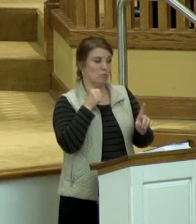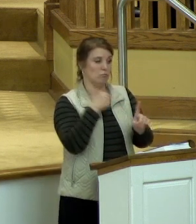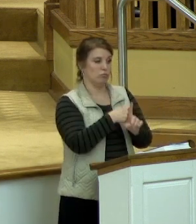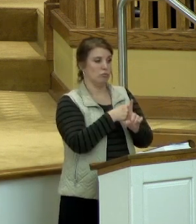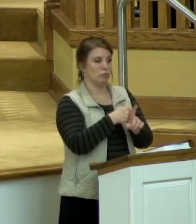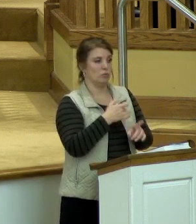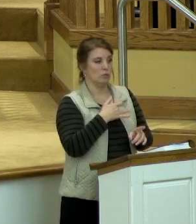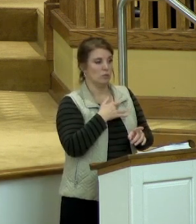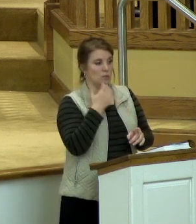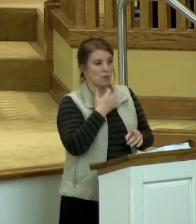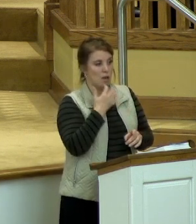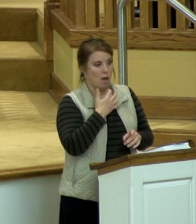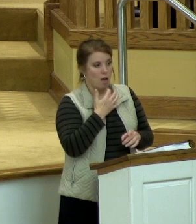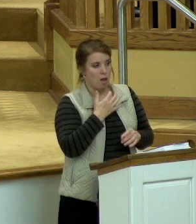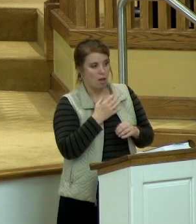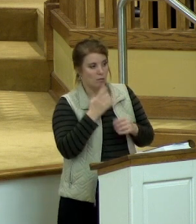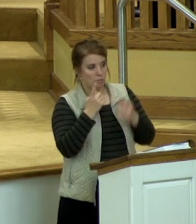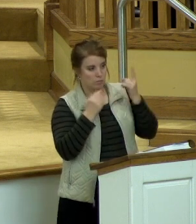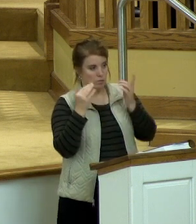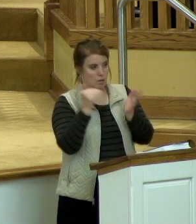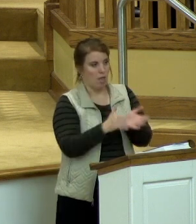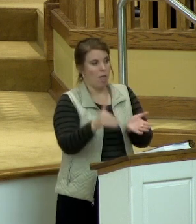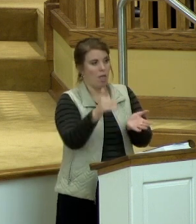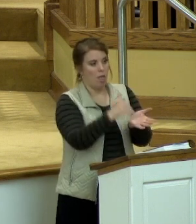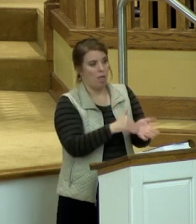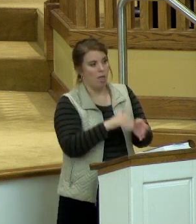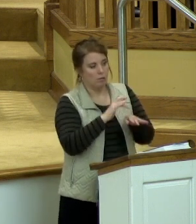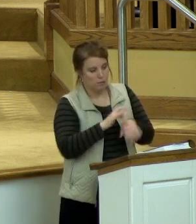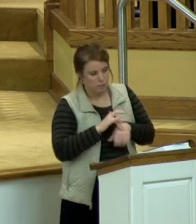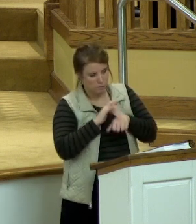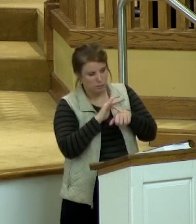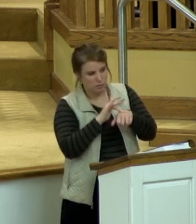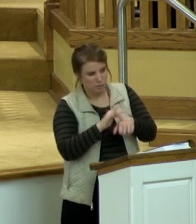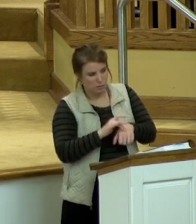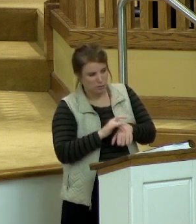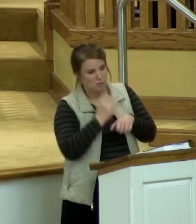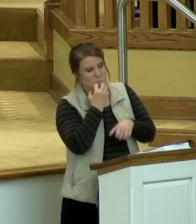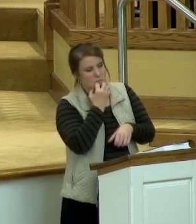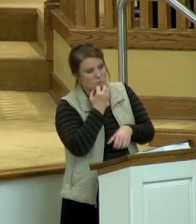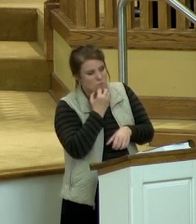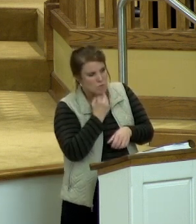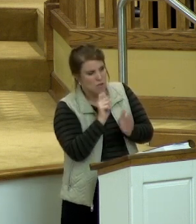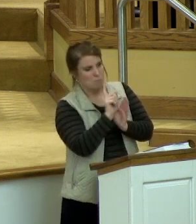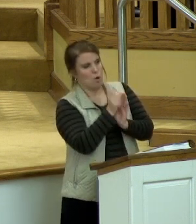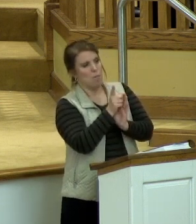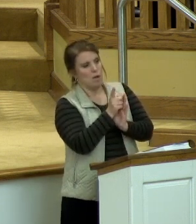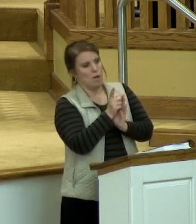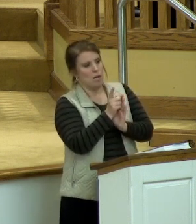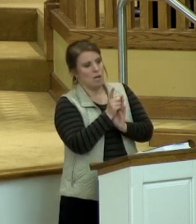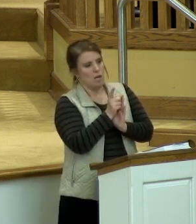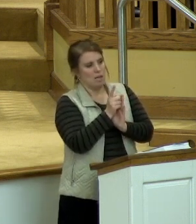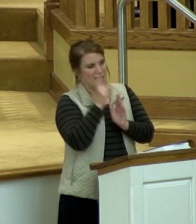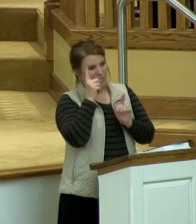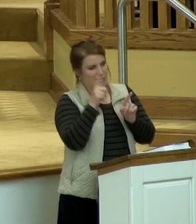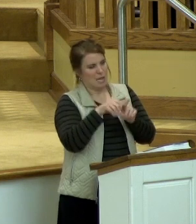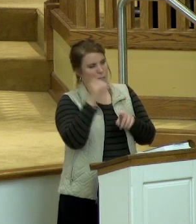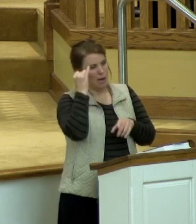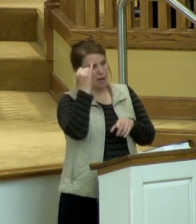thing, but when something's really heartfelt, life-changing, or something sentimental of that kind of power, it's something you'll kind of